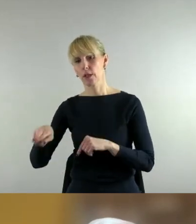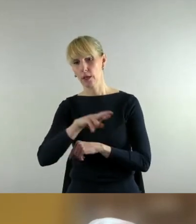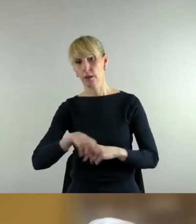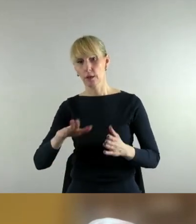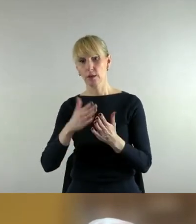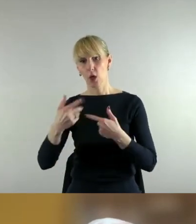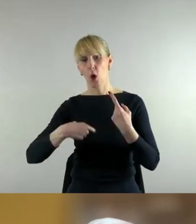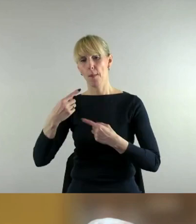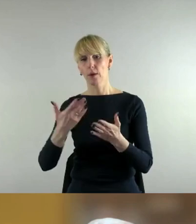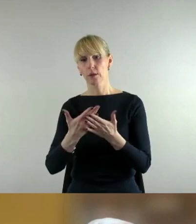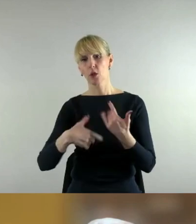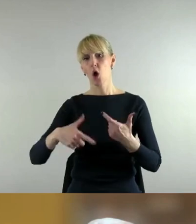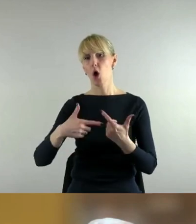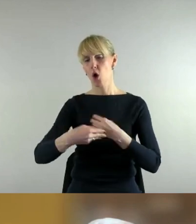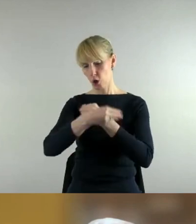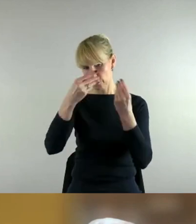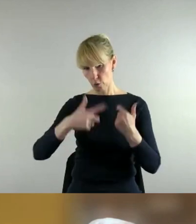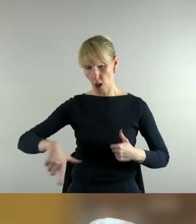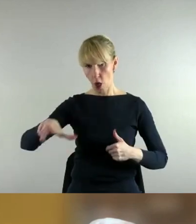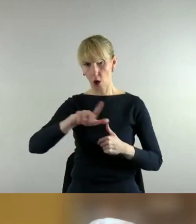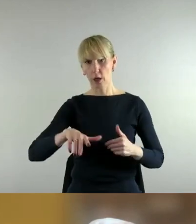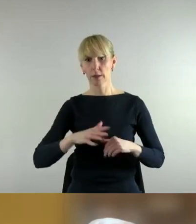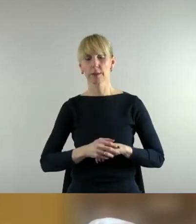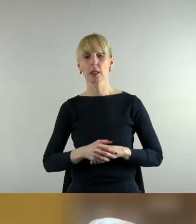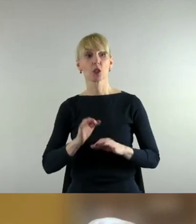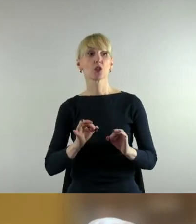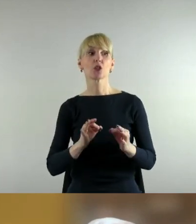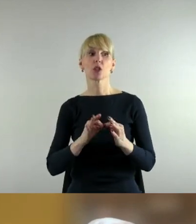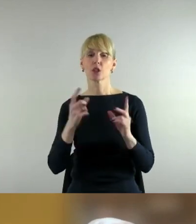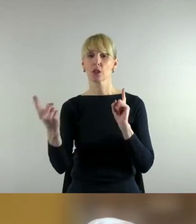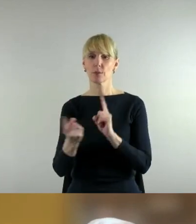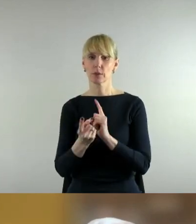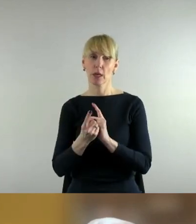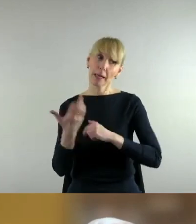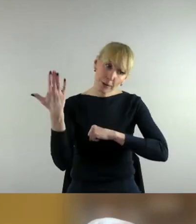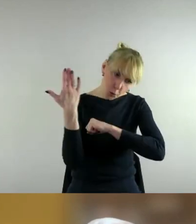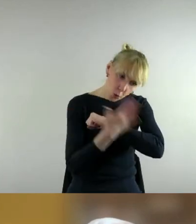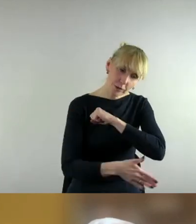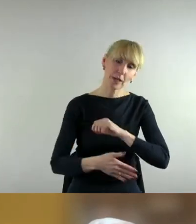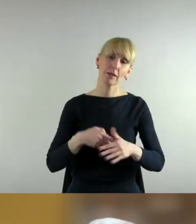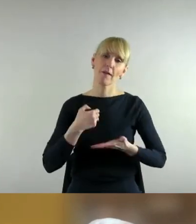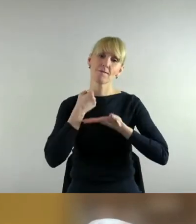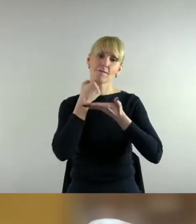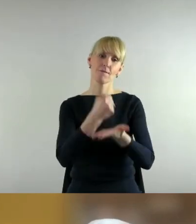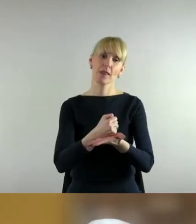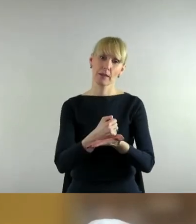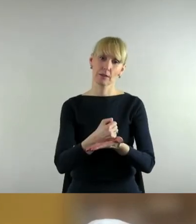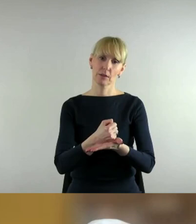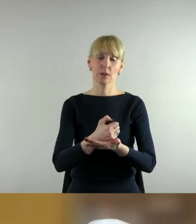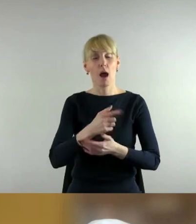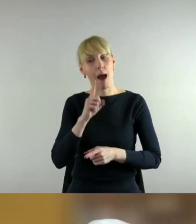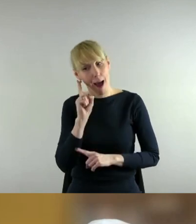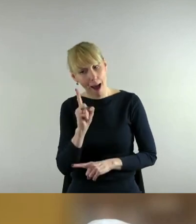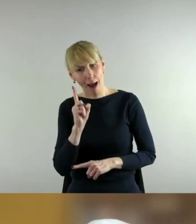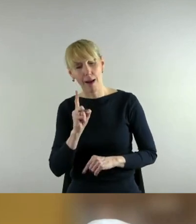the Ministry of Development Funds and Regional Policy as the operated that I have been financing